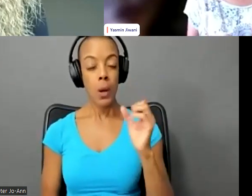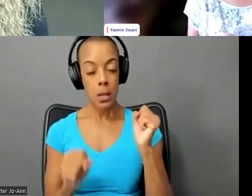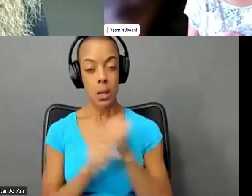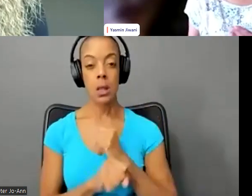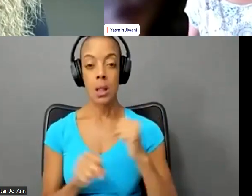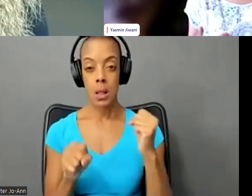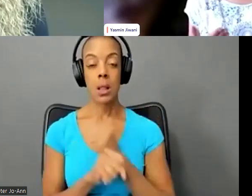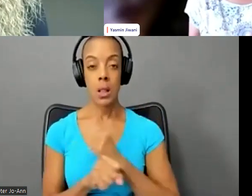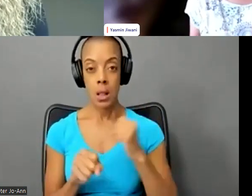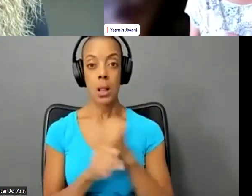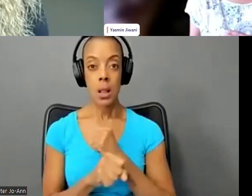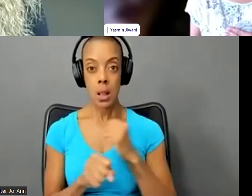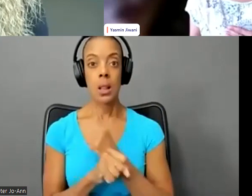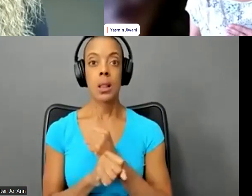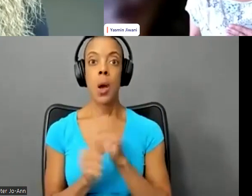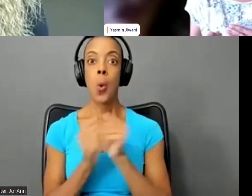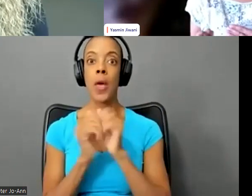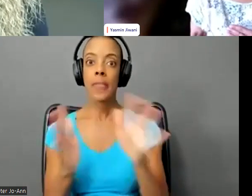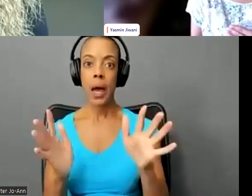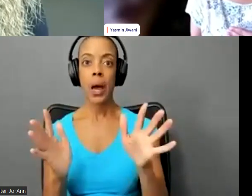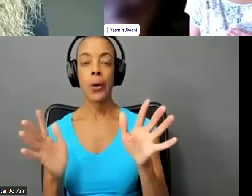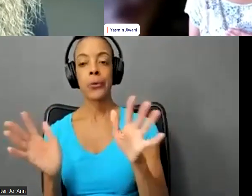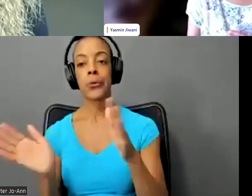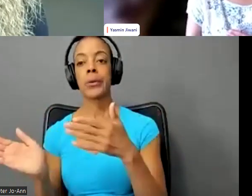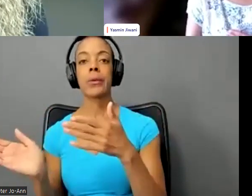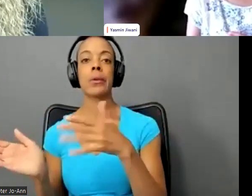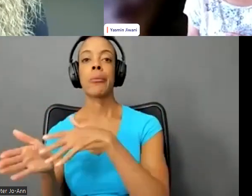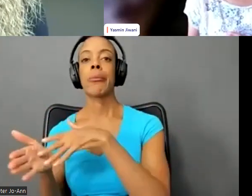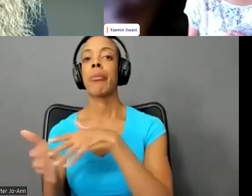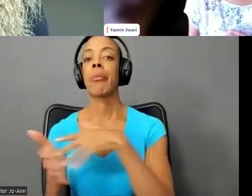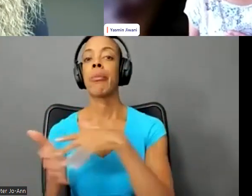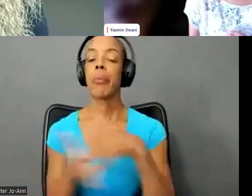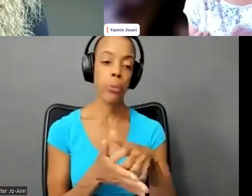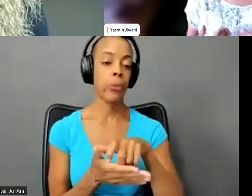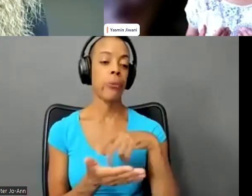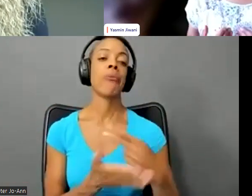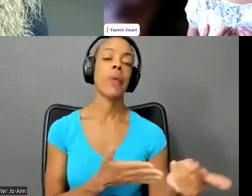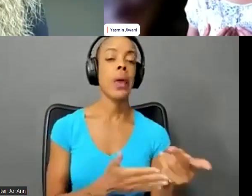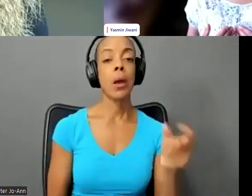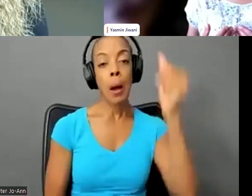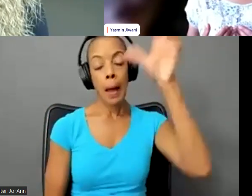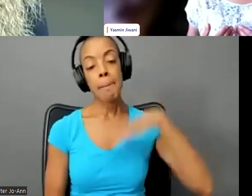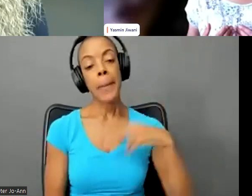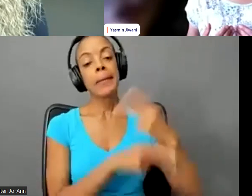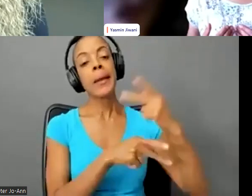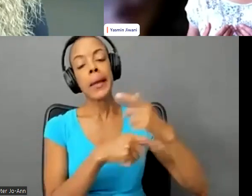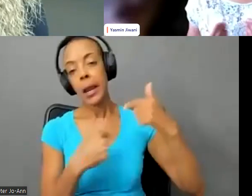without falling into the patriarchal bargain, which is that, yeah, he will look after me if I don't say